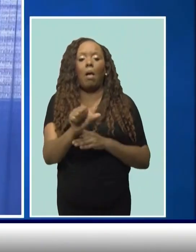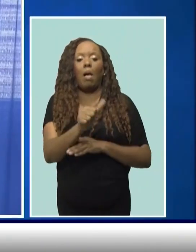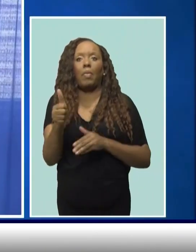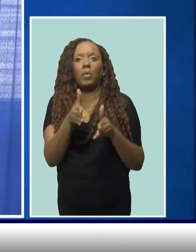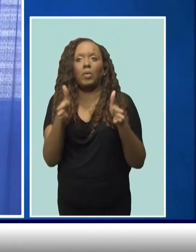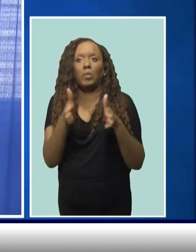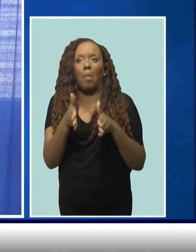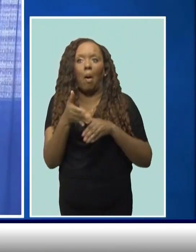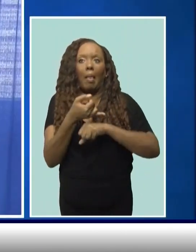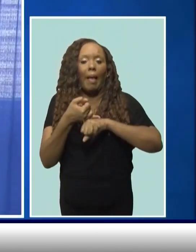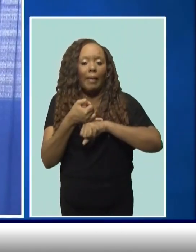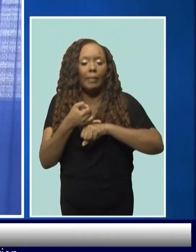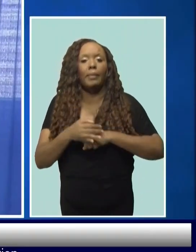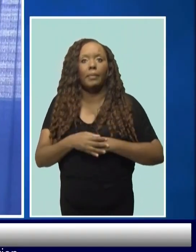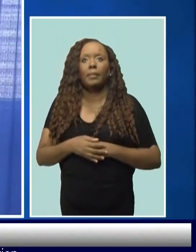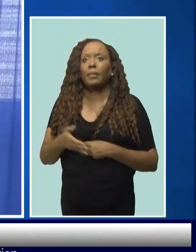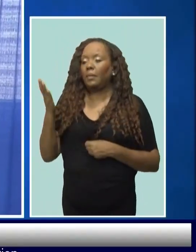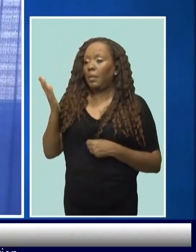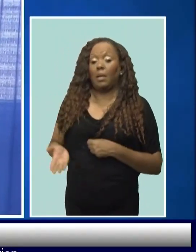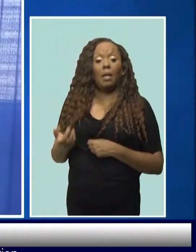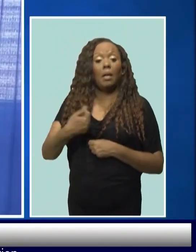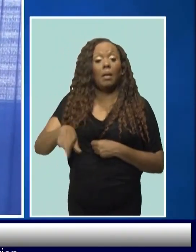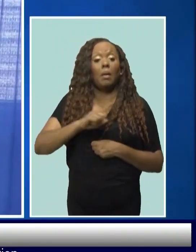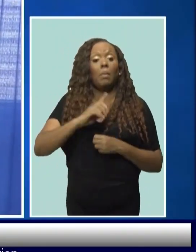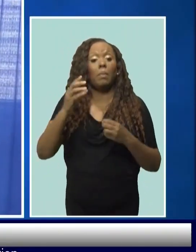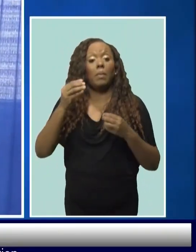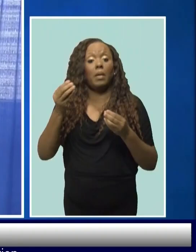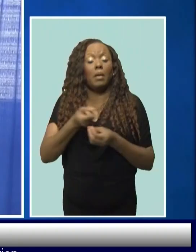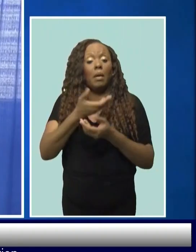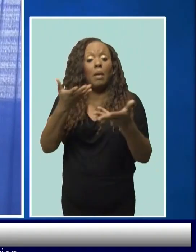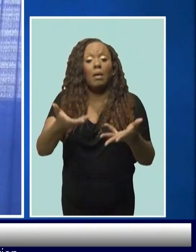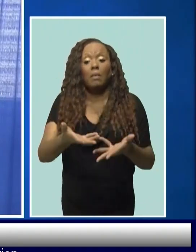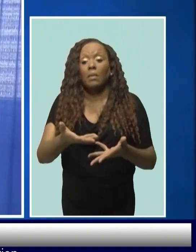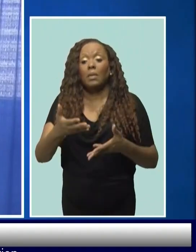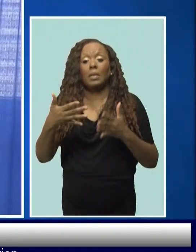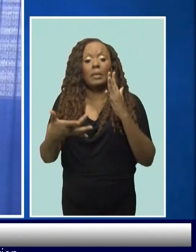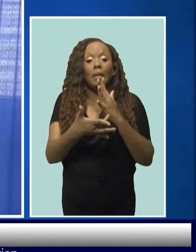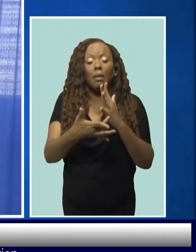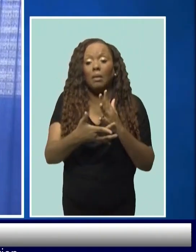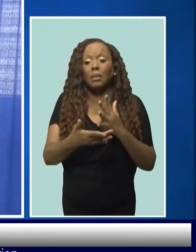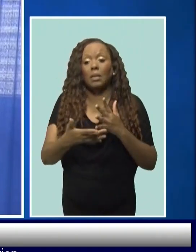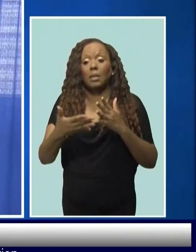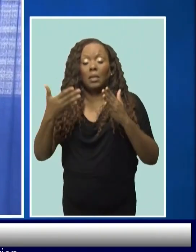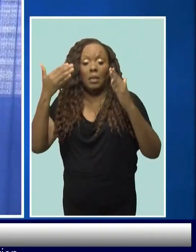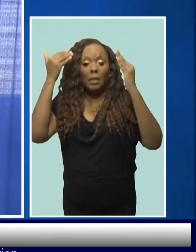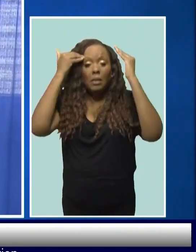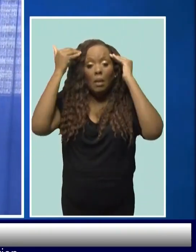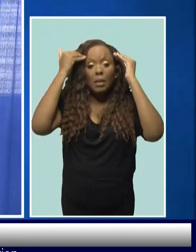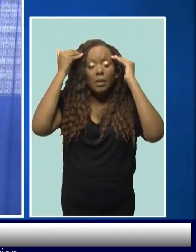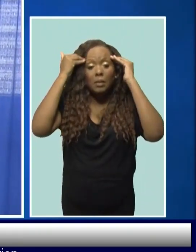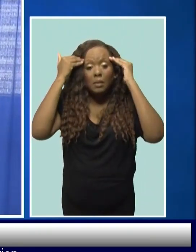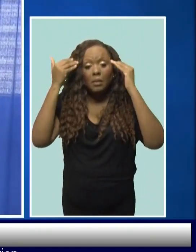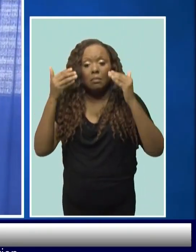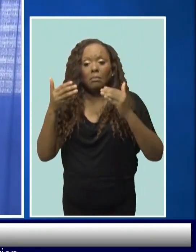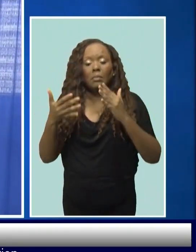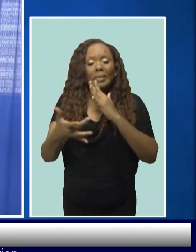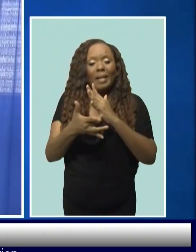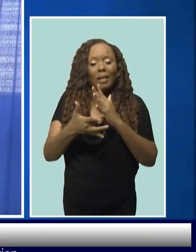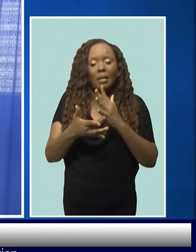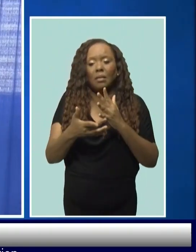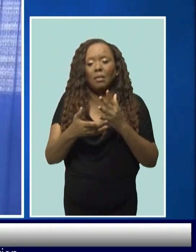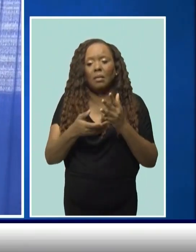offer technology transfer, knowledge and research transfer, and concrete